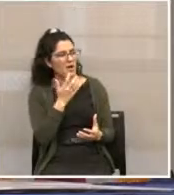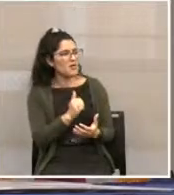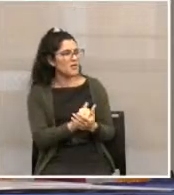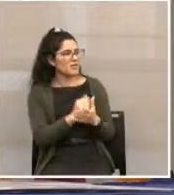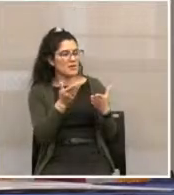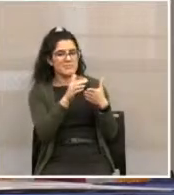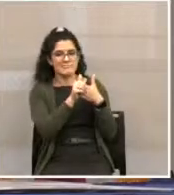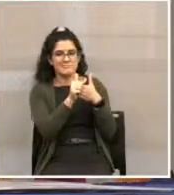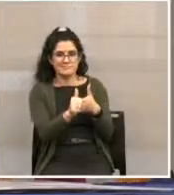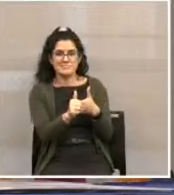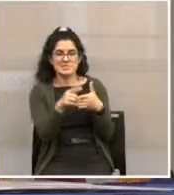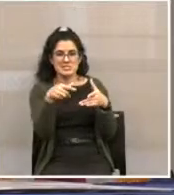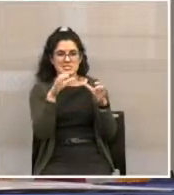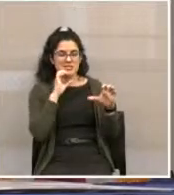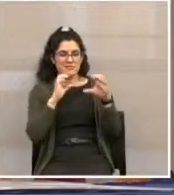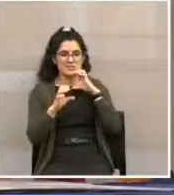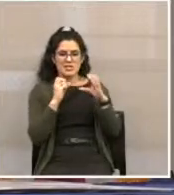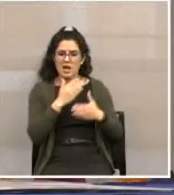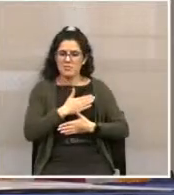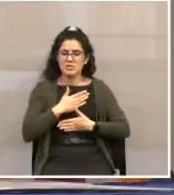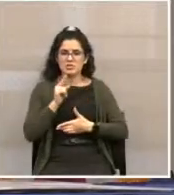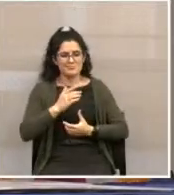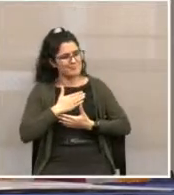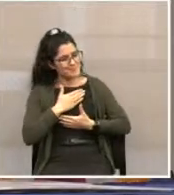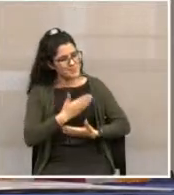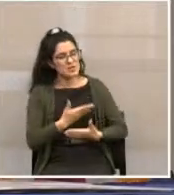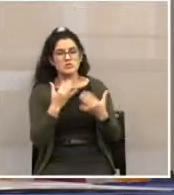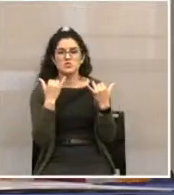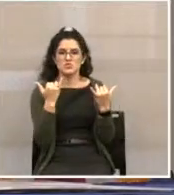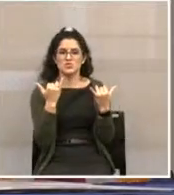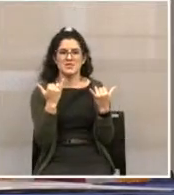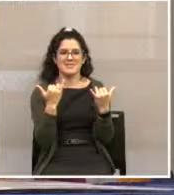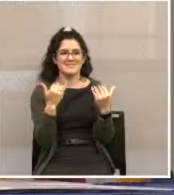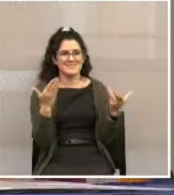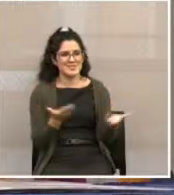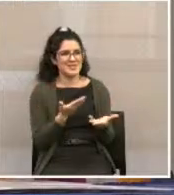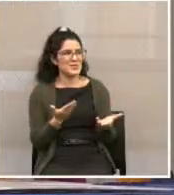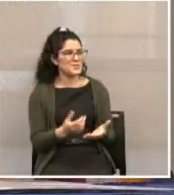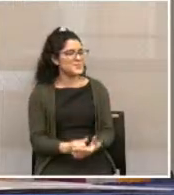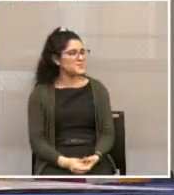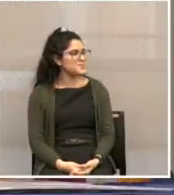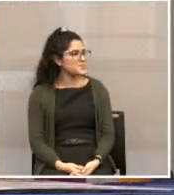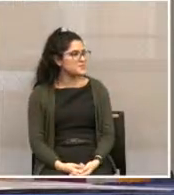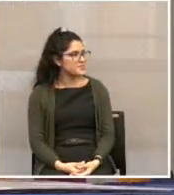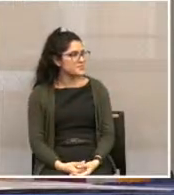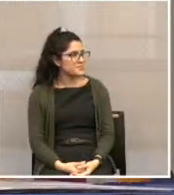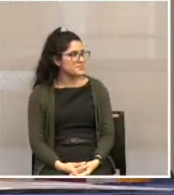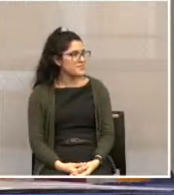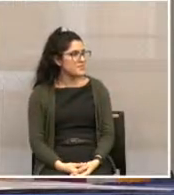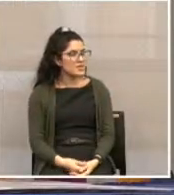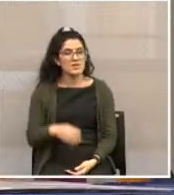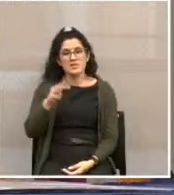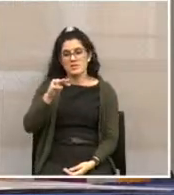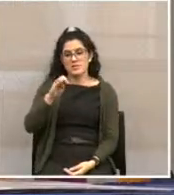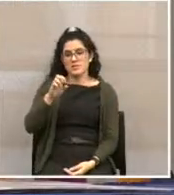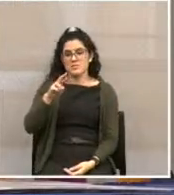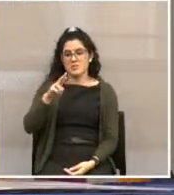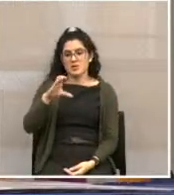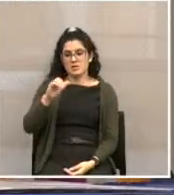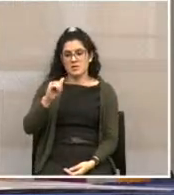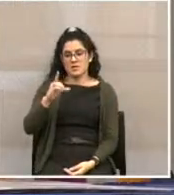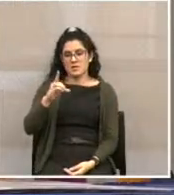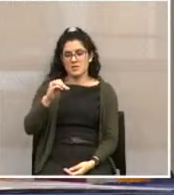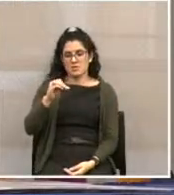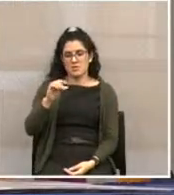this conversation. Appreciate their willingness to join us here today, Mr. Chairman. Ms. Mercado, I was really